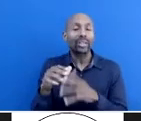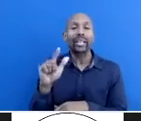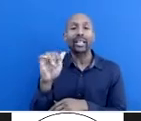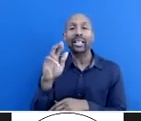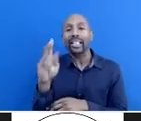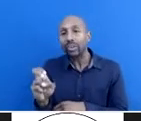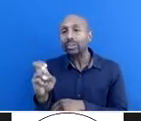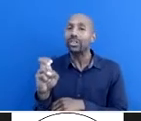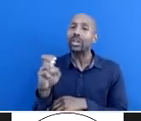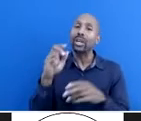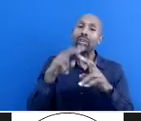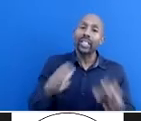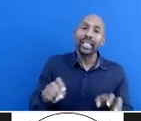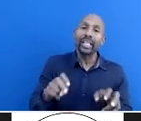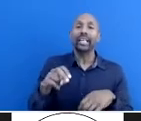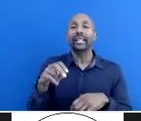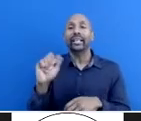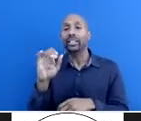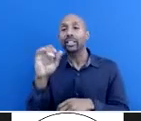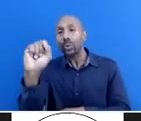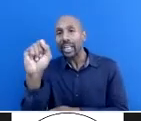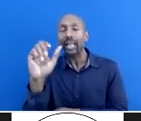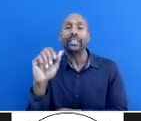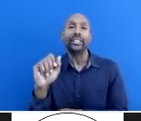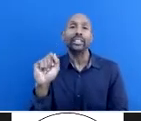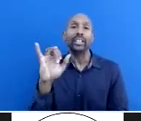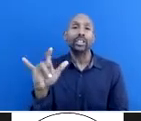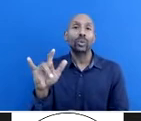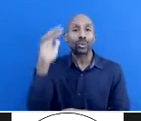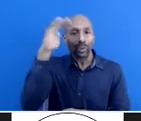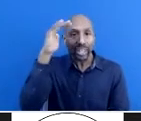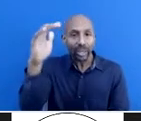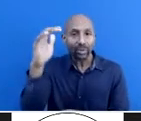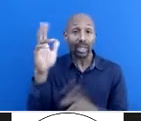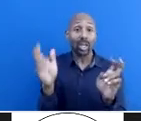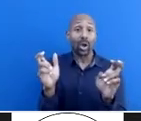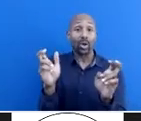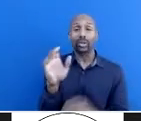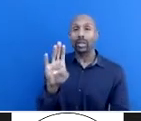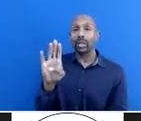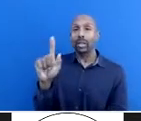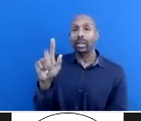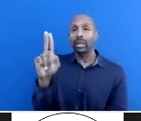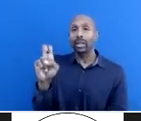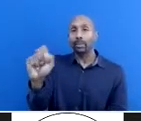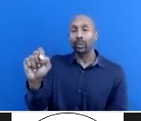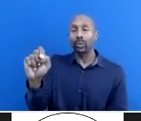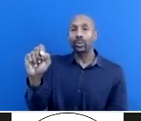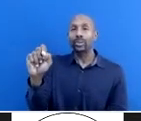theory, entitled Blues People. Y'all know about this work, Blues People? Okay. Really,